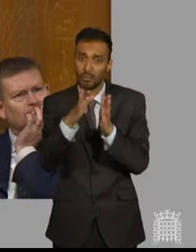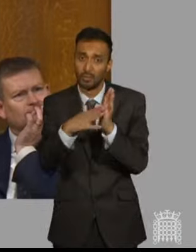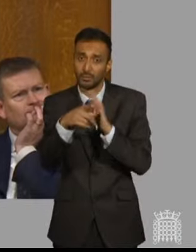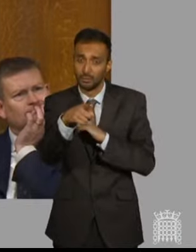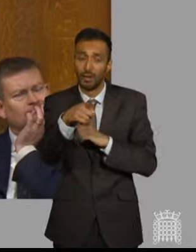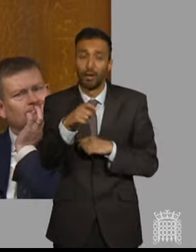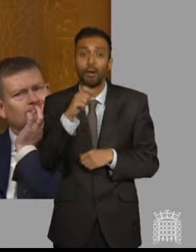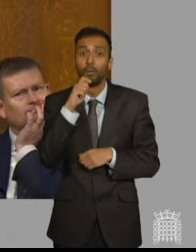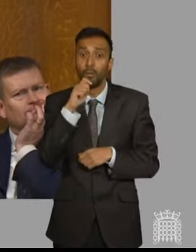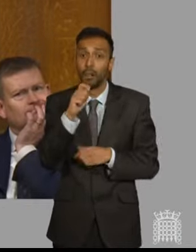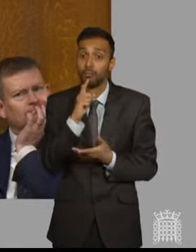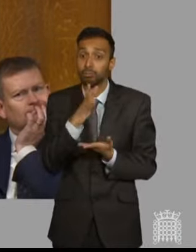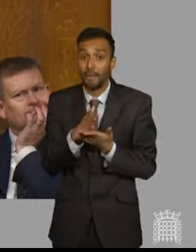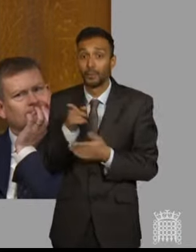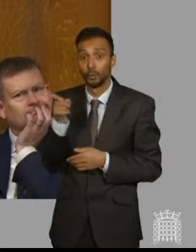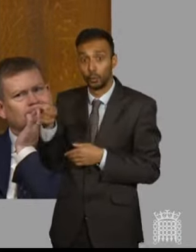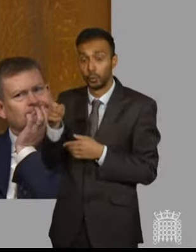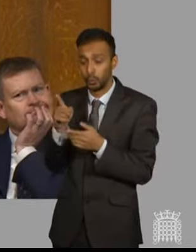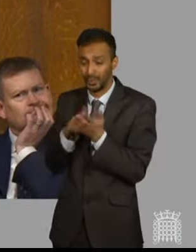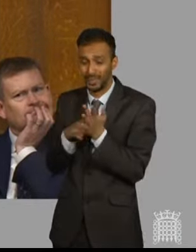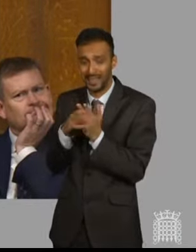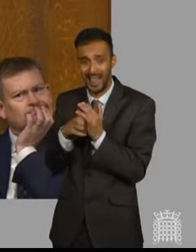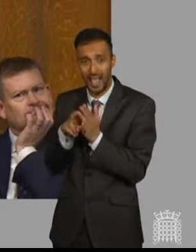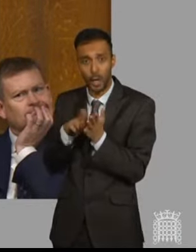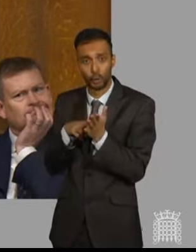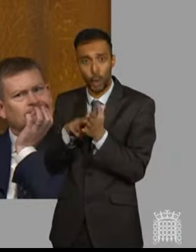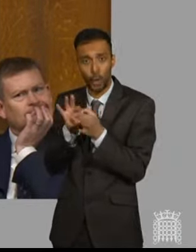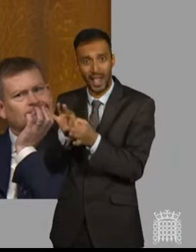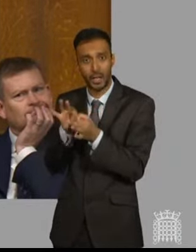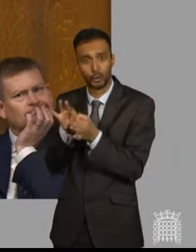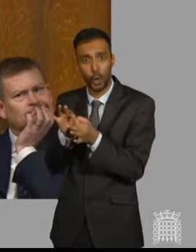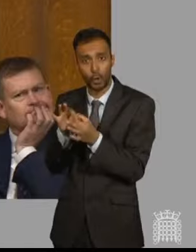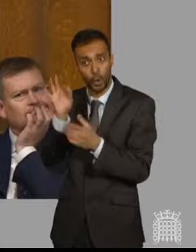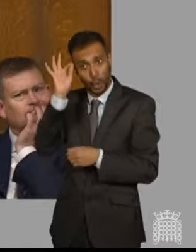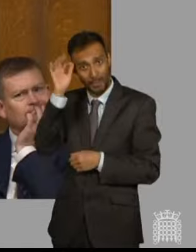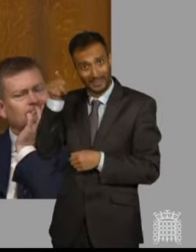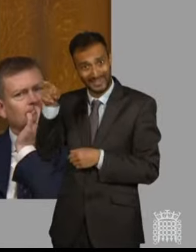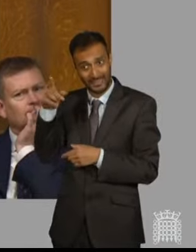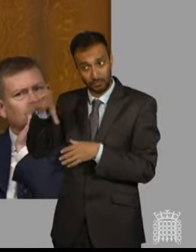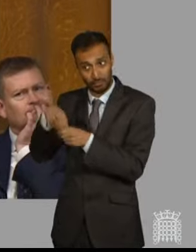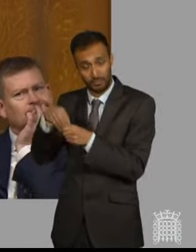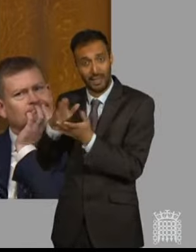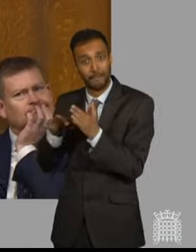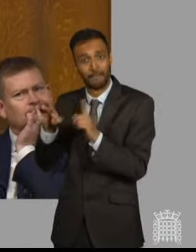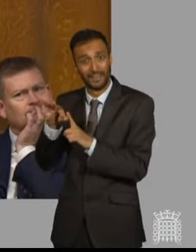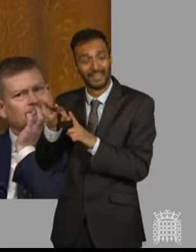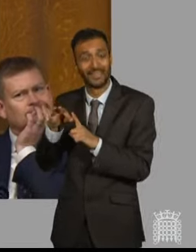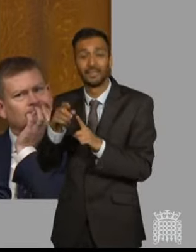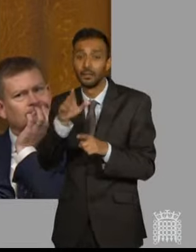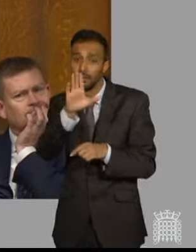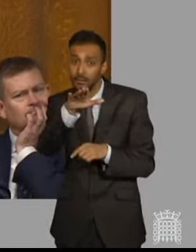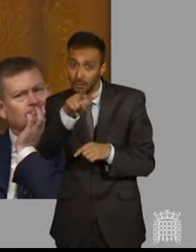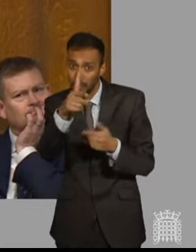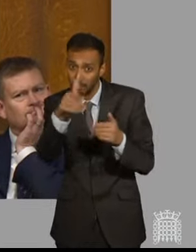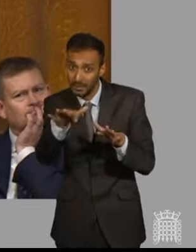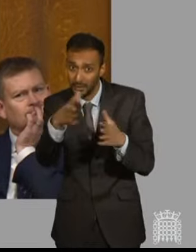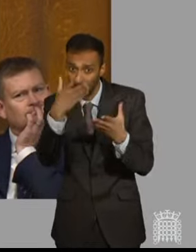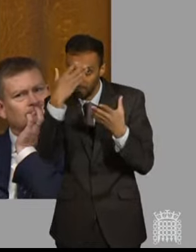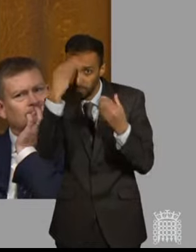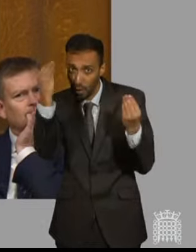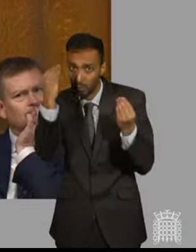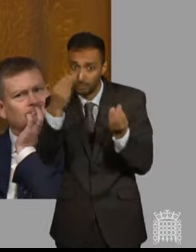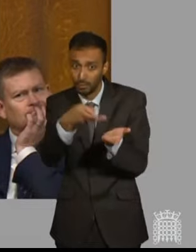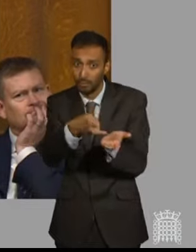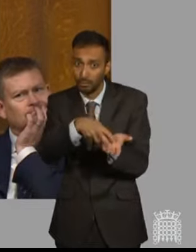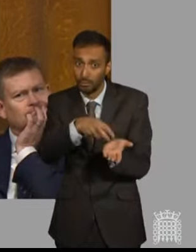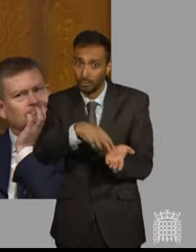whether or not he has forgotten to register any of his financial interests? And will he publish all details